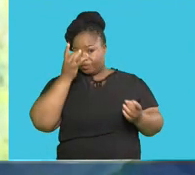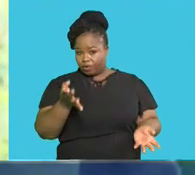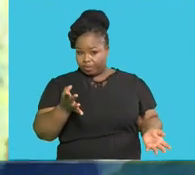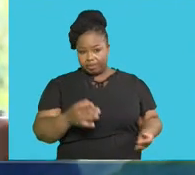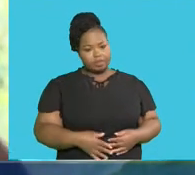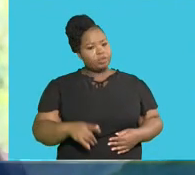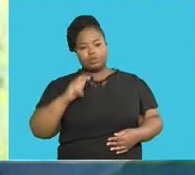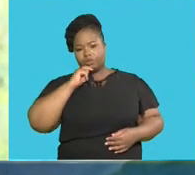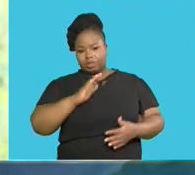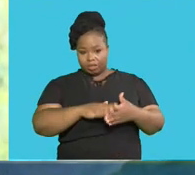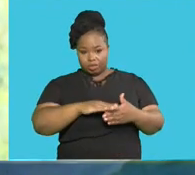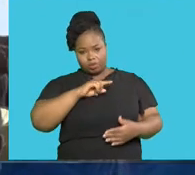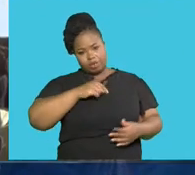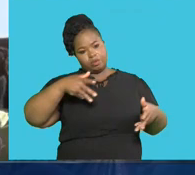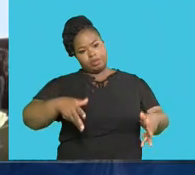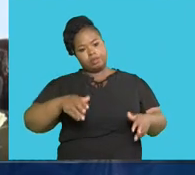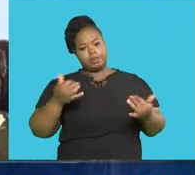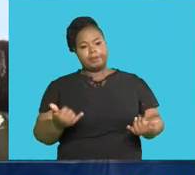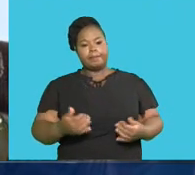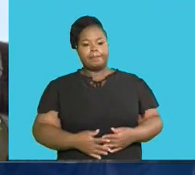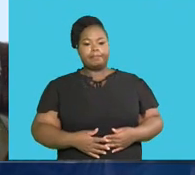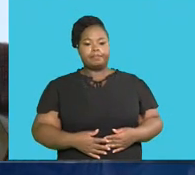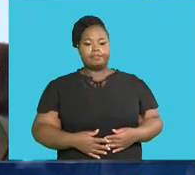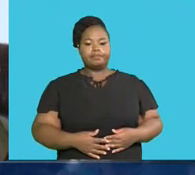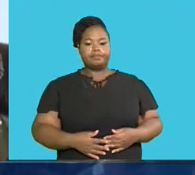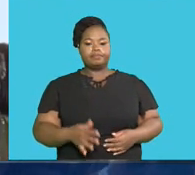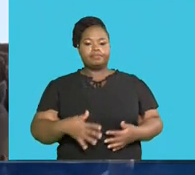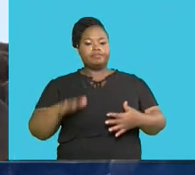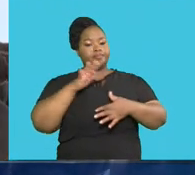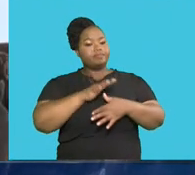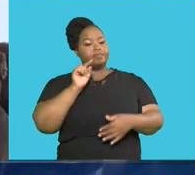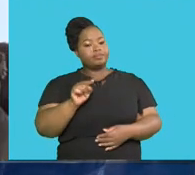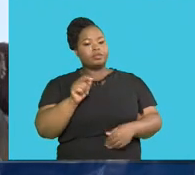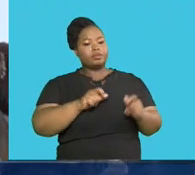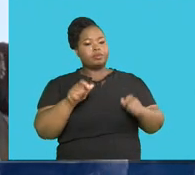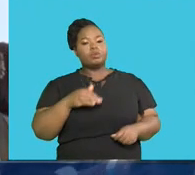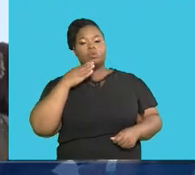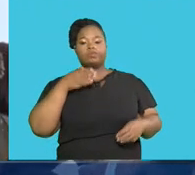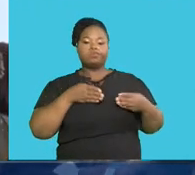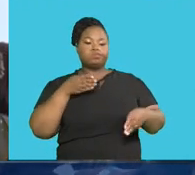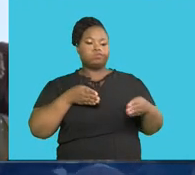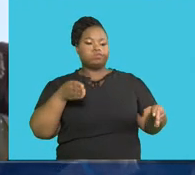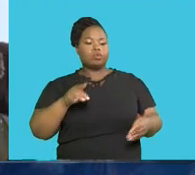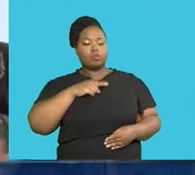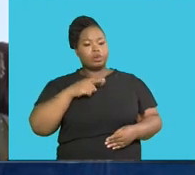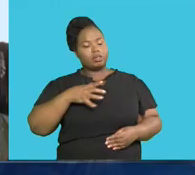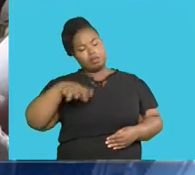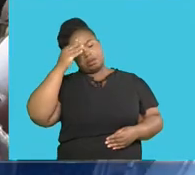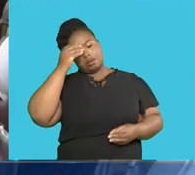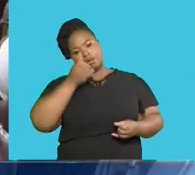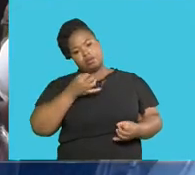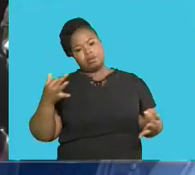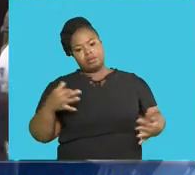today that that's actually the reason you are in the room. Lo msitho benegalelo kwabo bebeyinxalenye yawo njengoba befunde